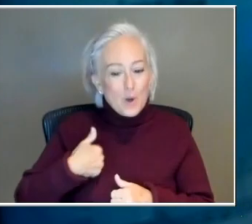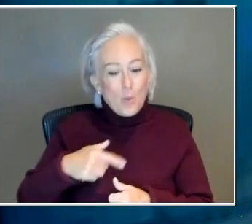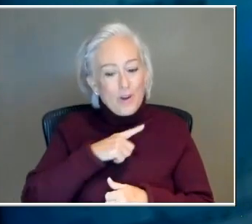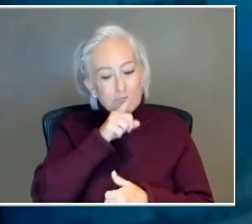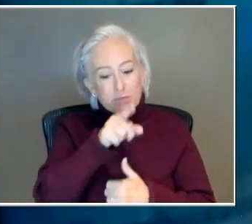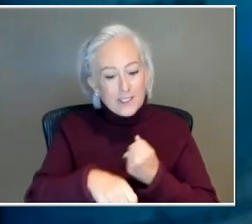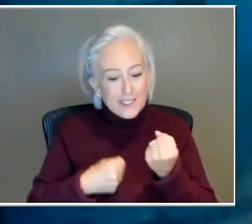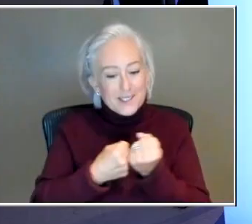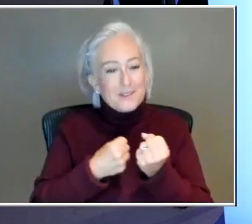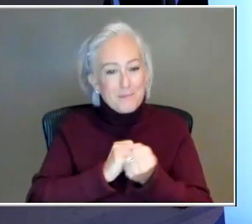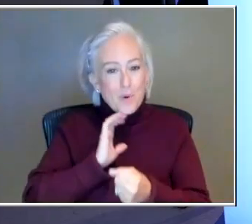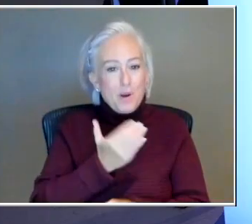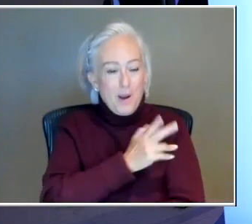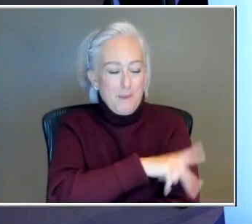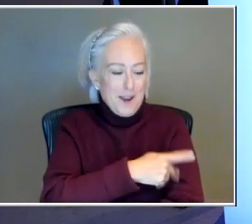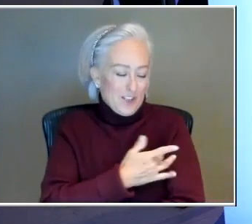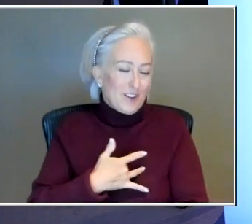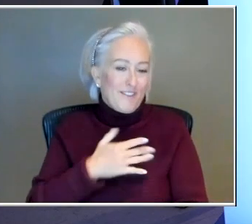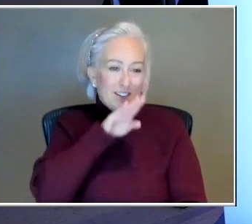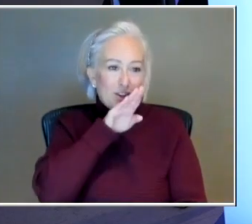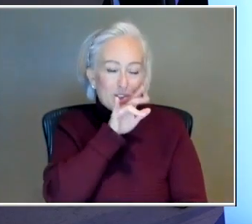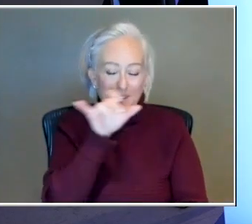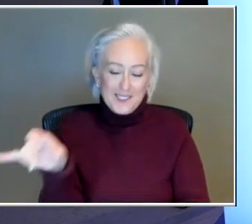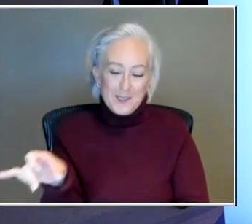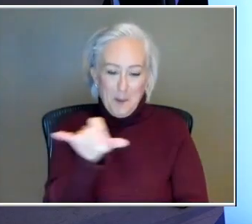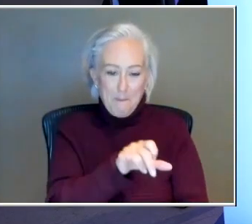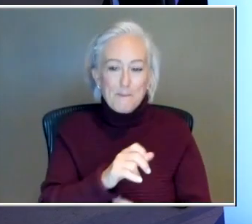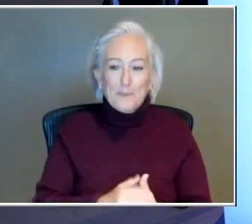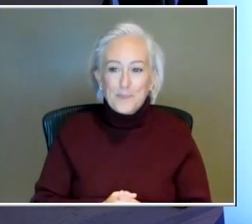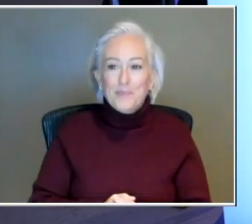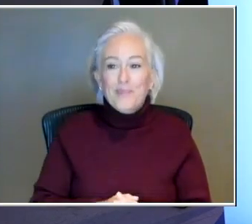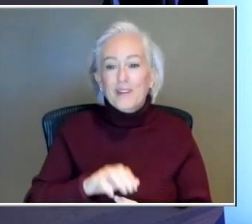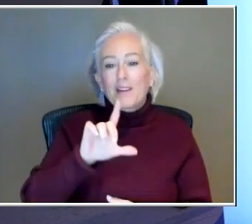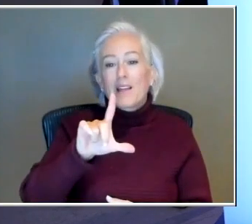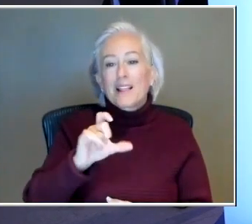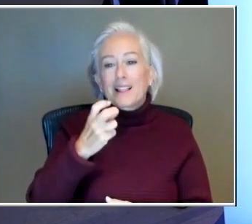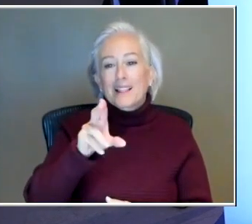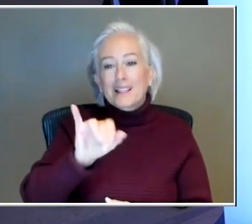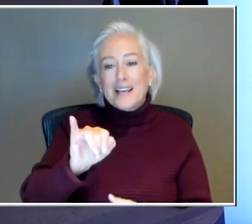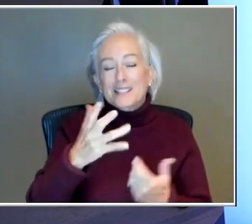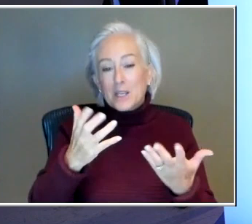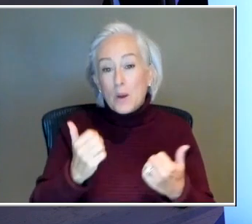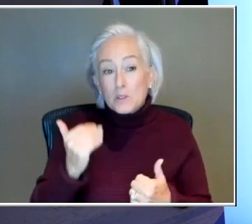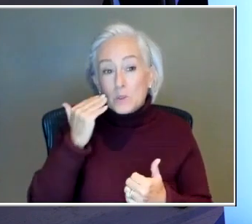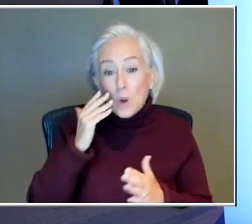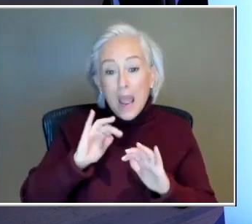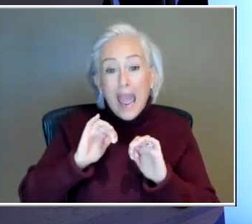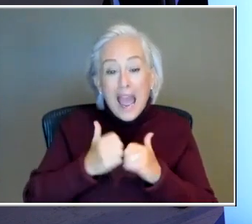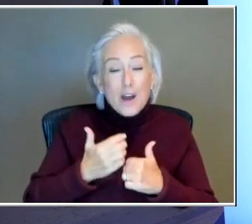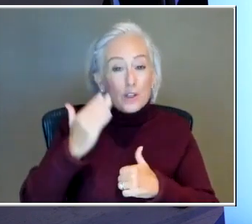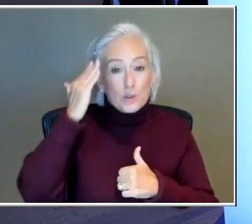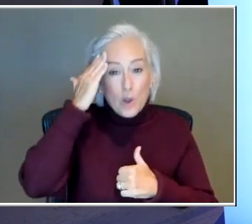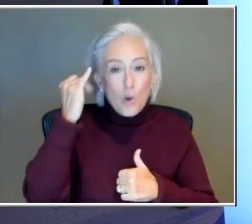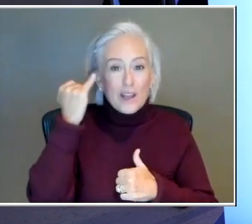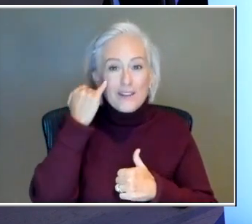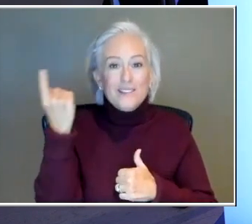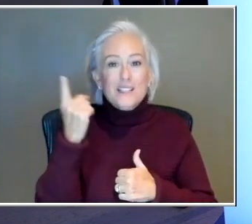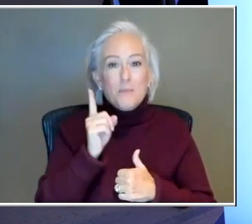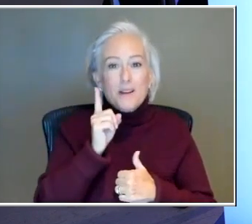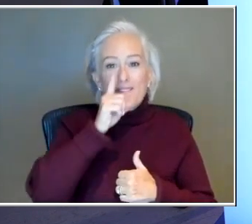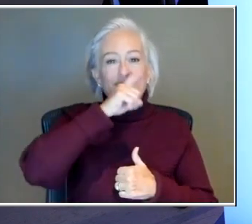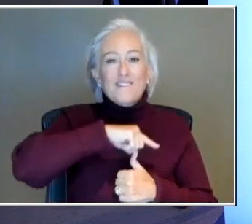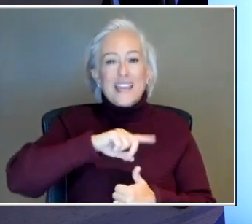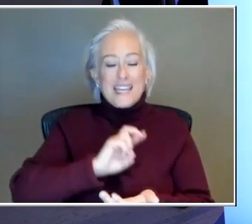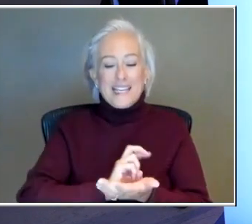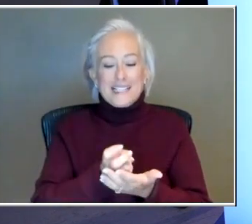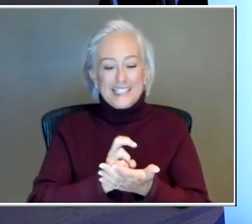with them. Exactly. So Lexi wants to know. This is just interesting. How can you tell if someone is faking a seizure?